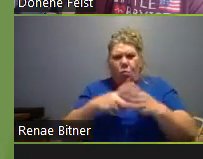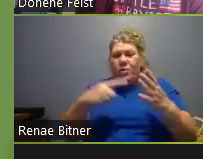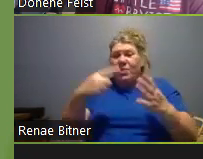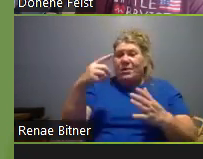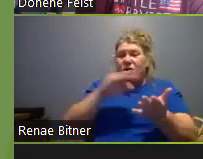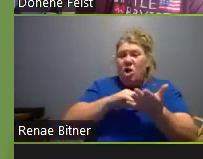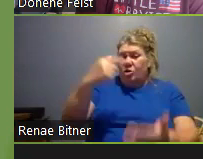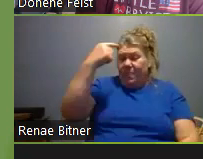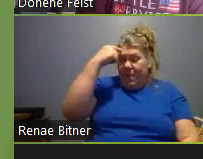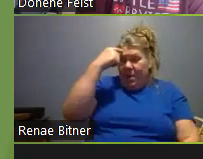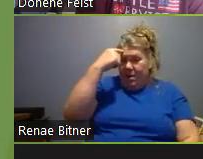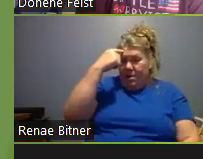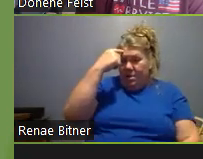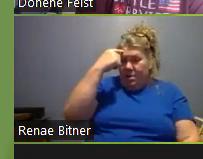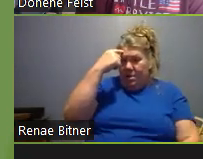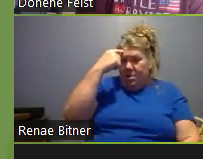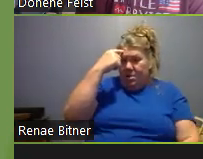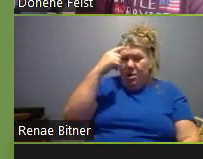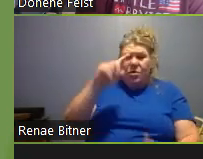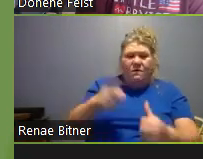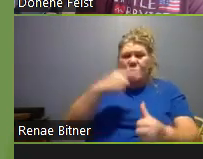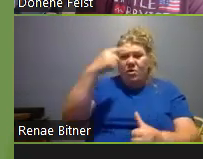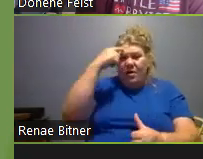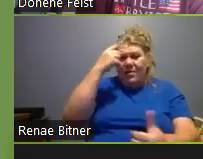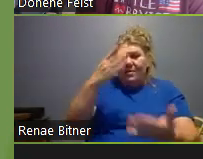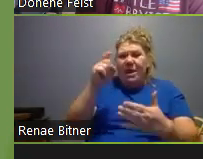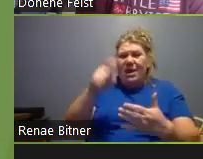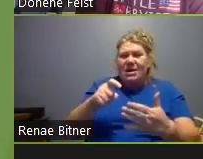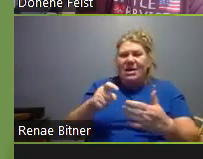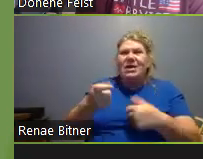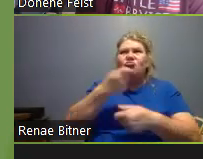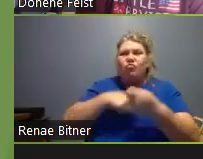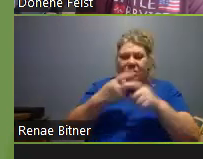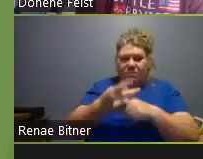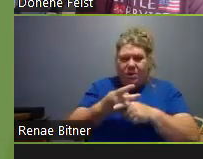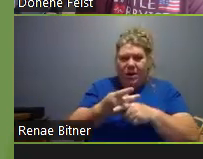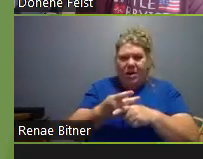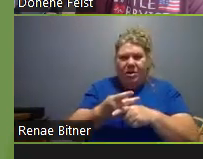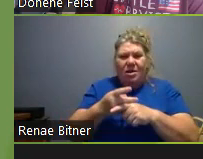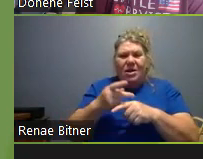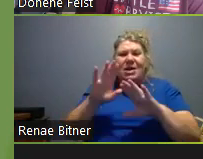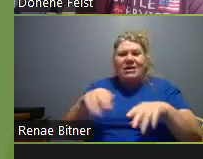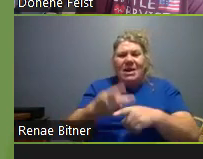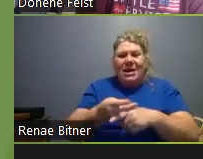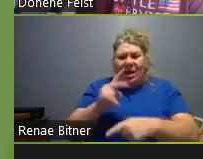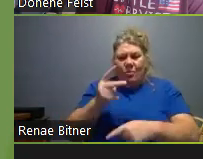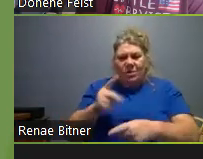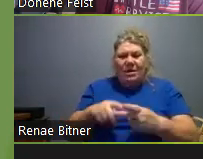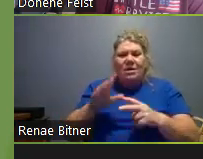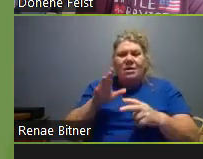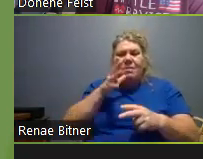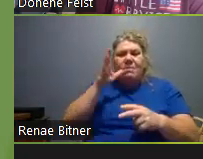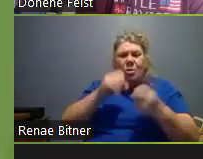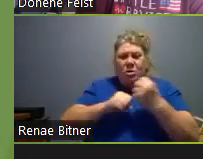thought, the physicians first thought that they might need respite care. Daycare was second, and parent support groups were